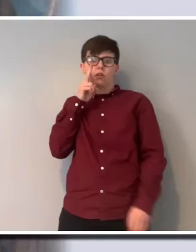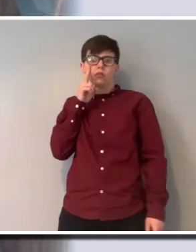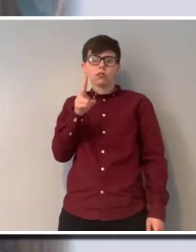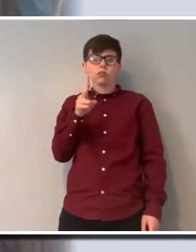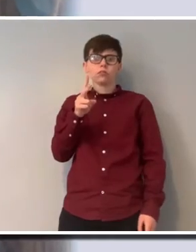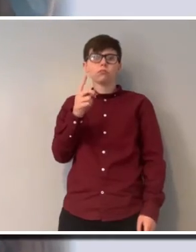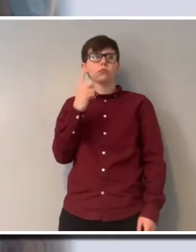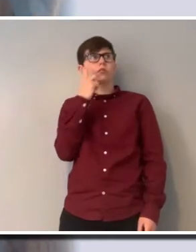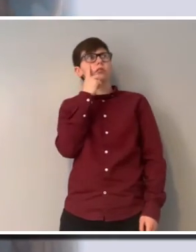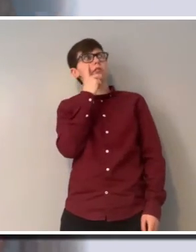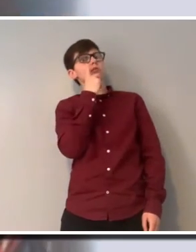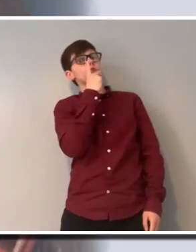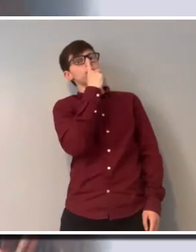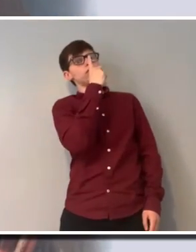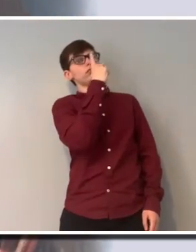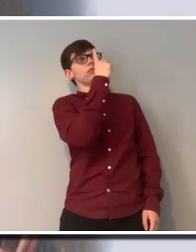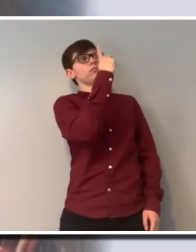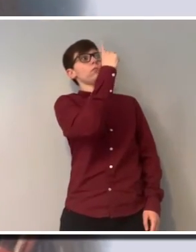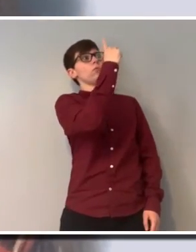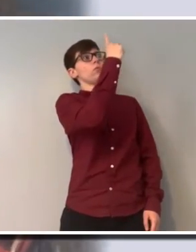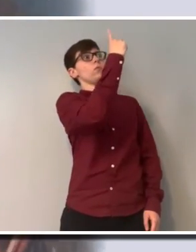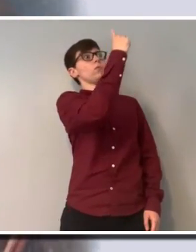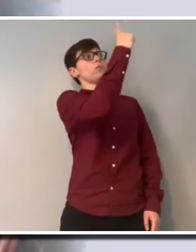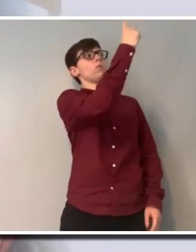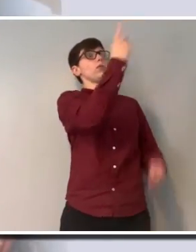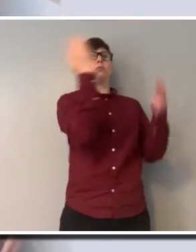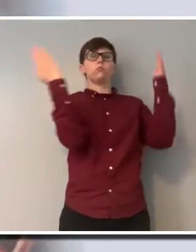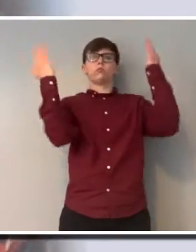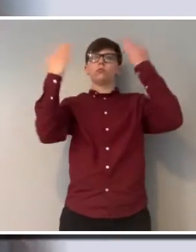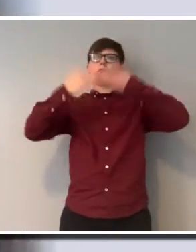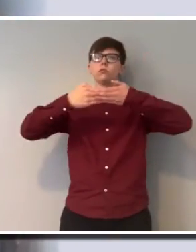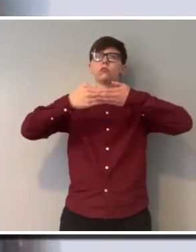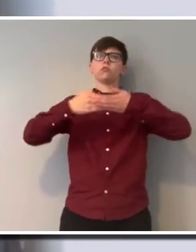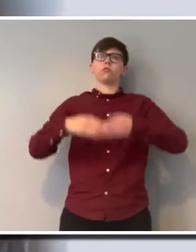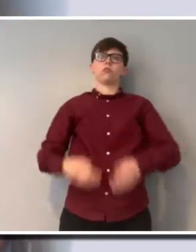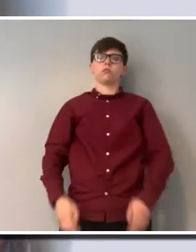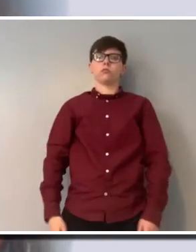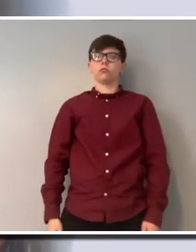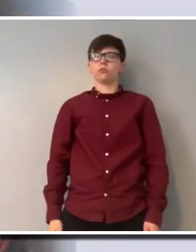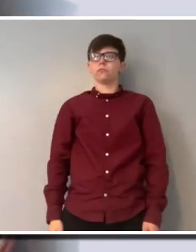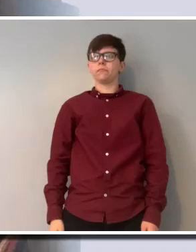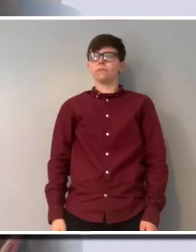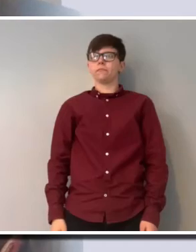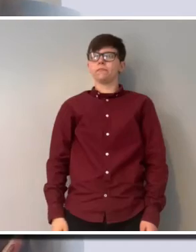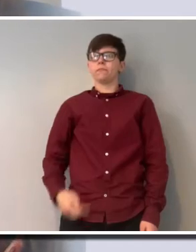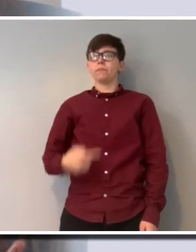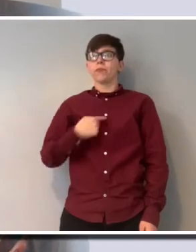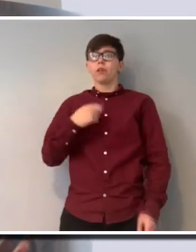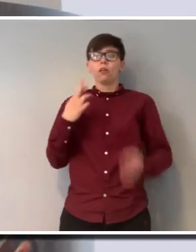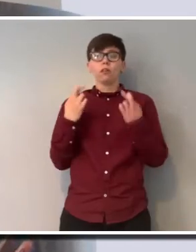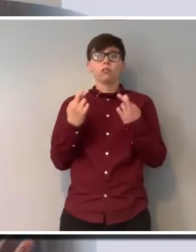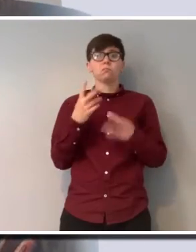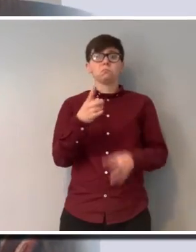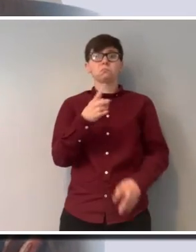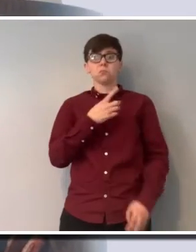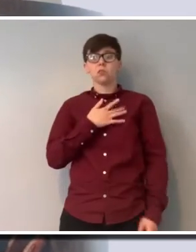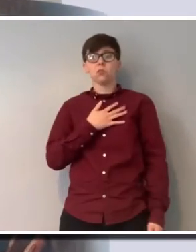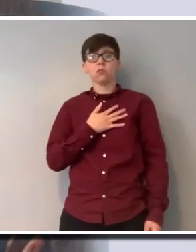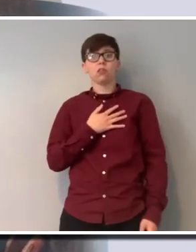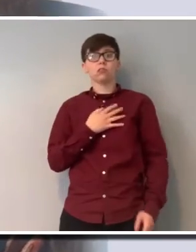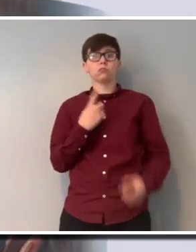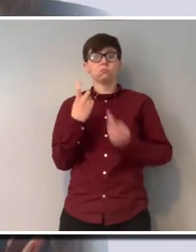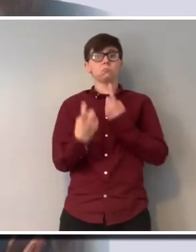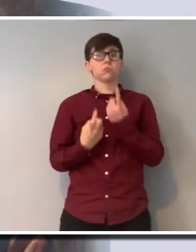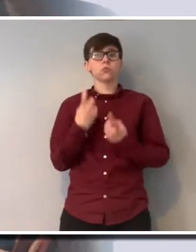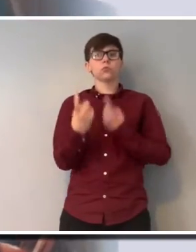My pet star, for a little while. Oh, look, and she can still see him all the way up in the night